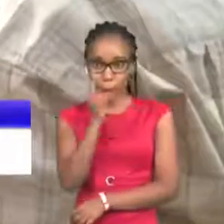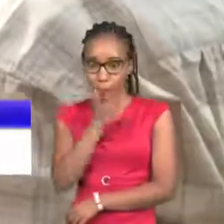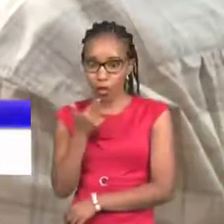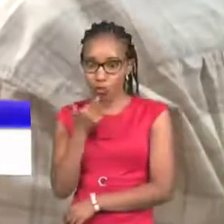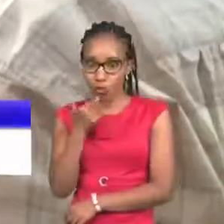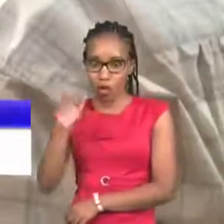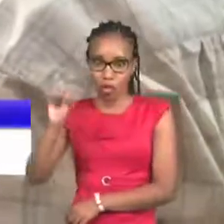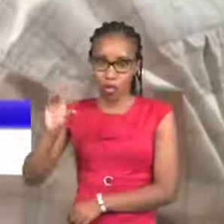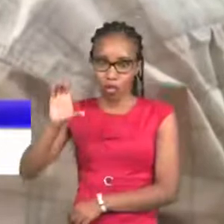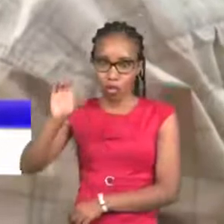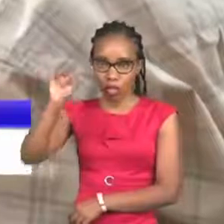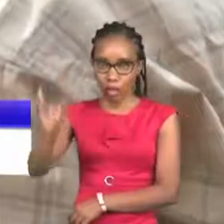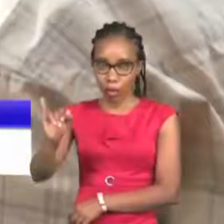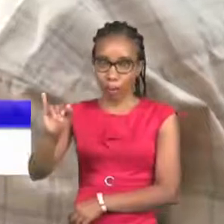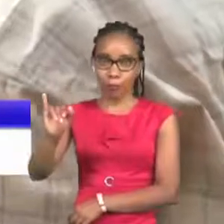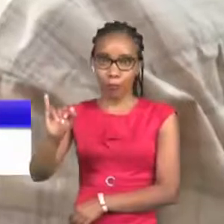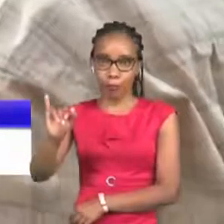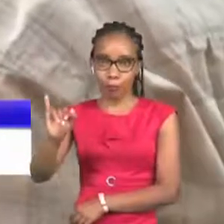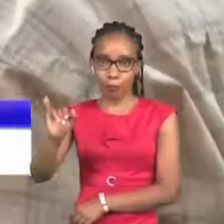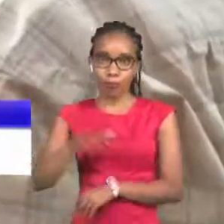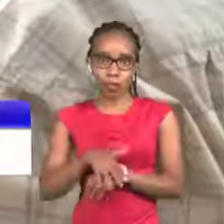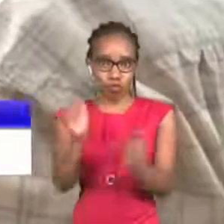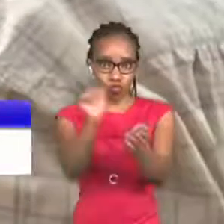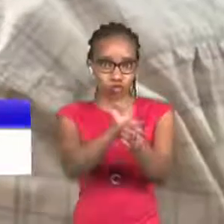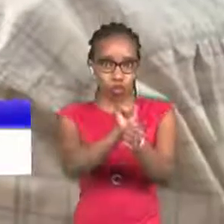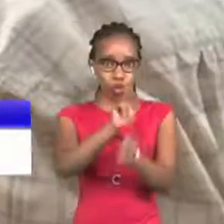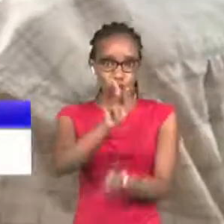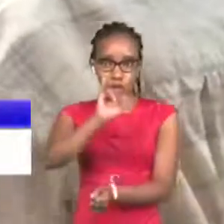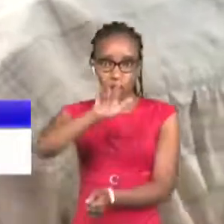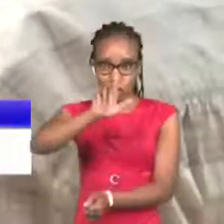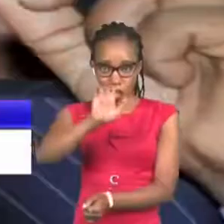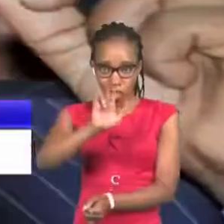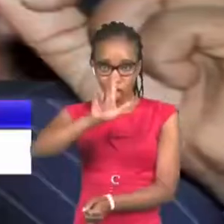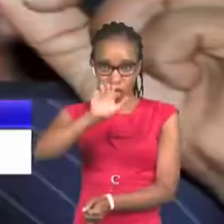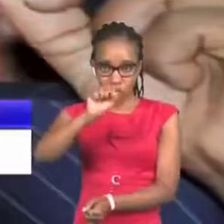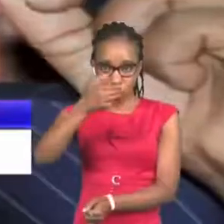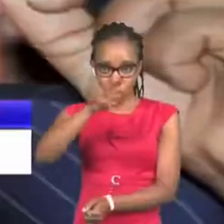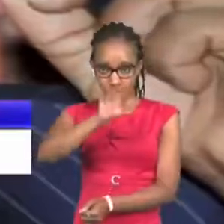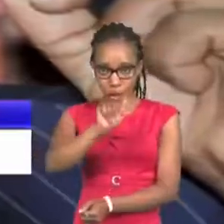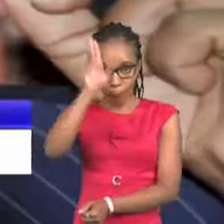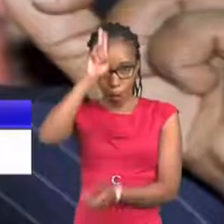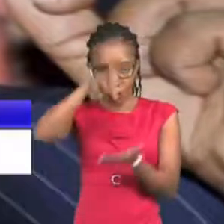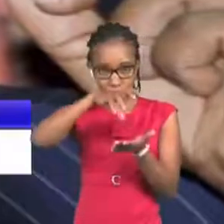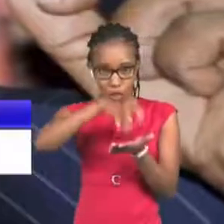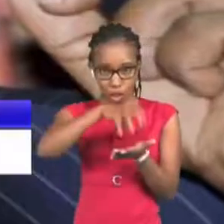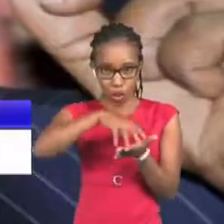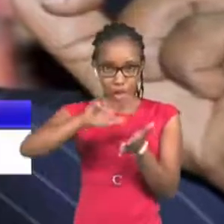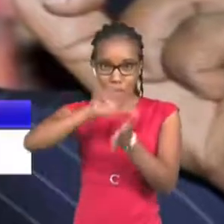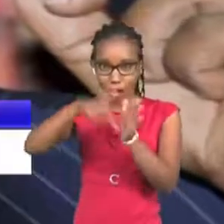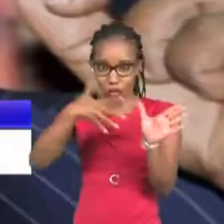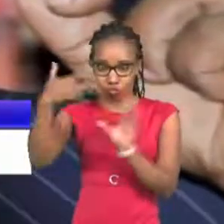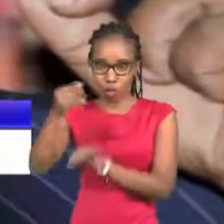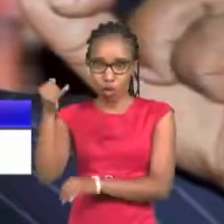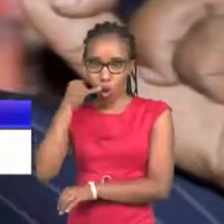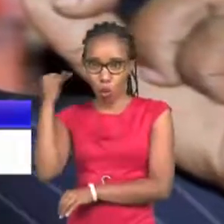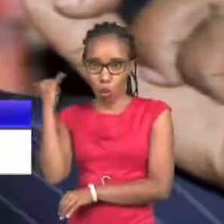from the Directorate of Criminal Investigations and detained at the Kilelesho Police Station. He is expected to be taken to Nakuru, where he will face